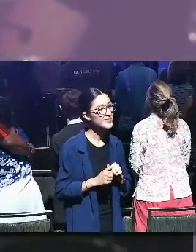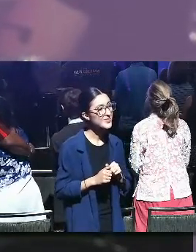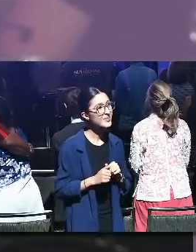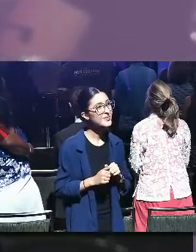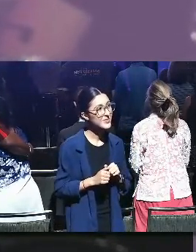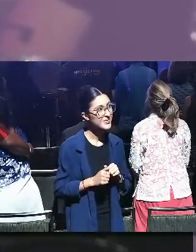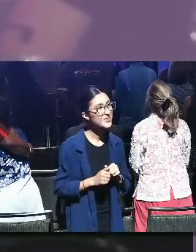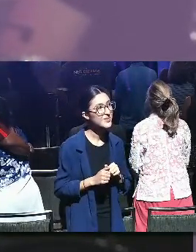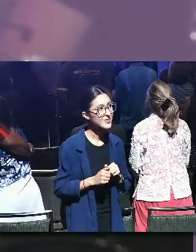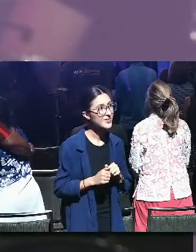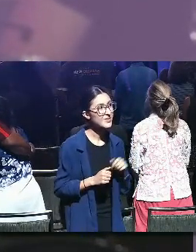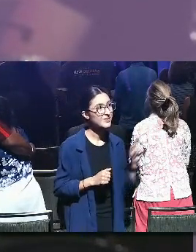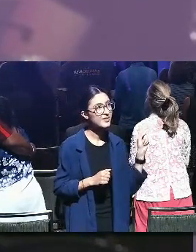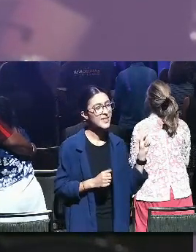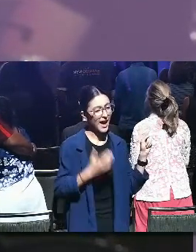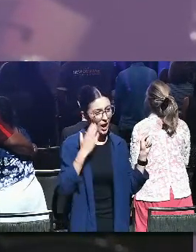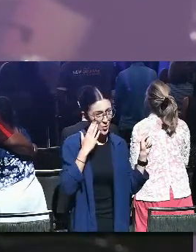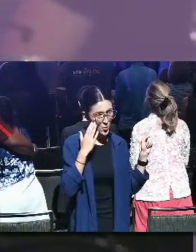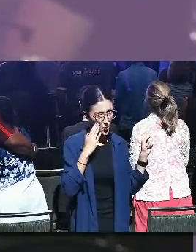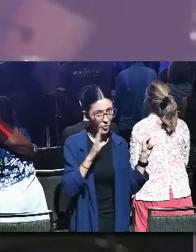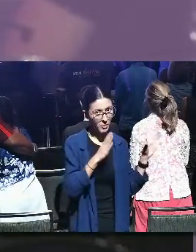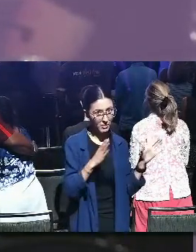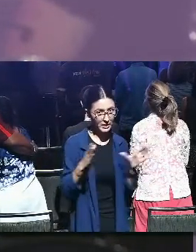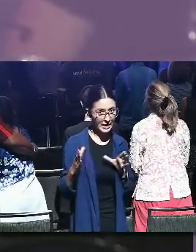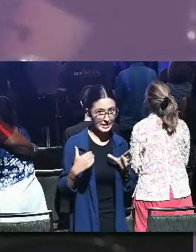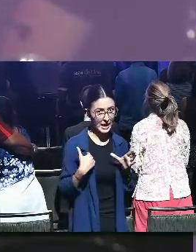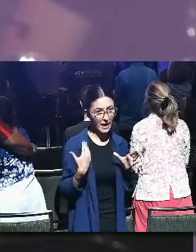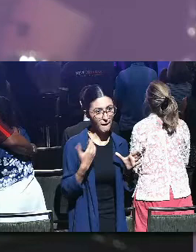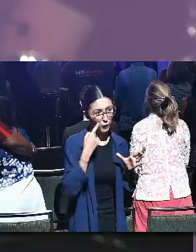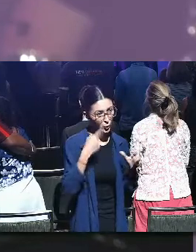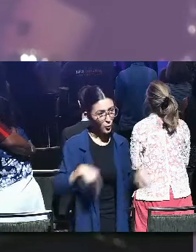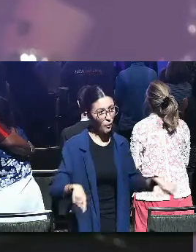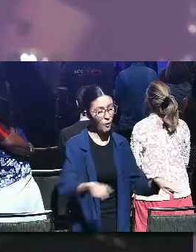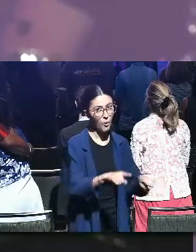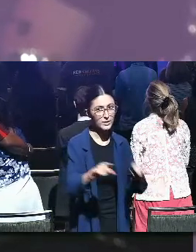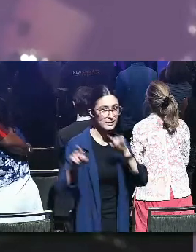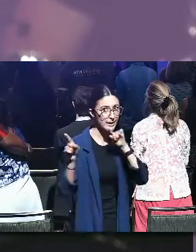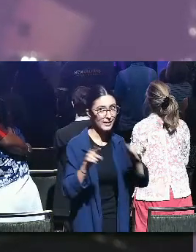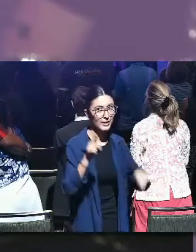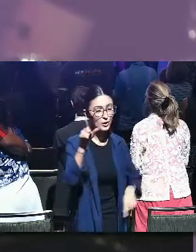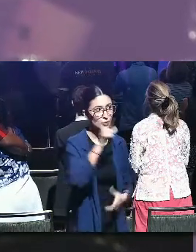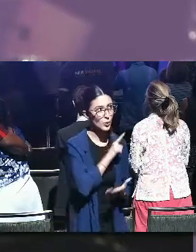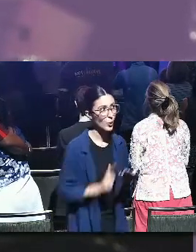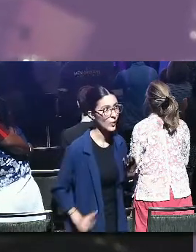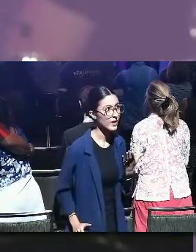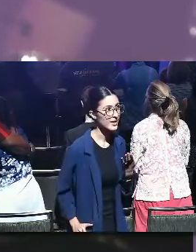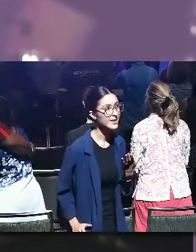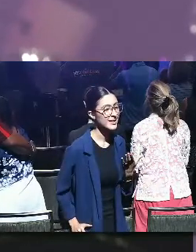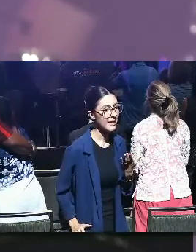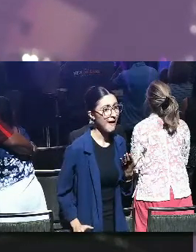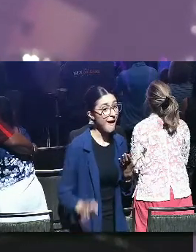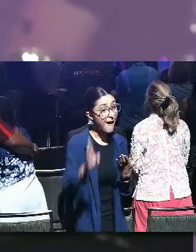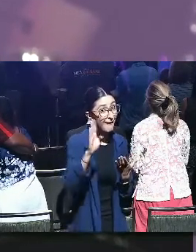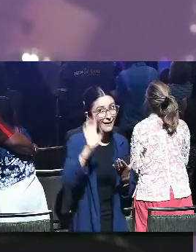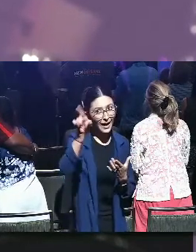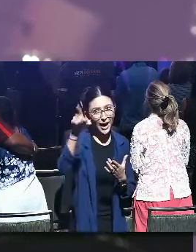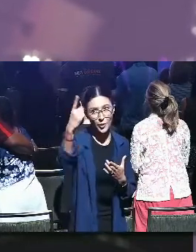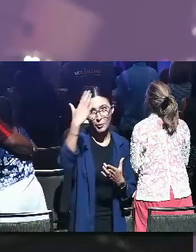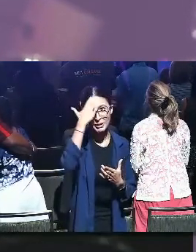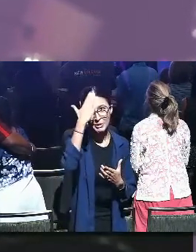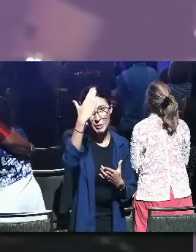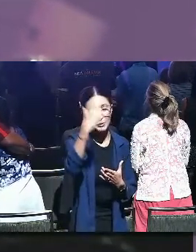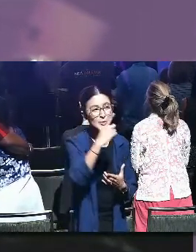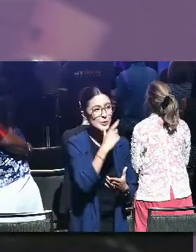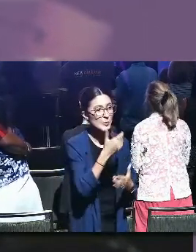I know the plans I have for you, declares the Lord. God only knows where our next